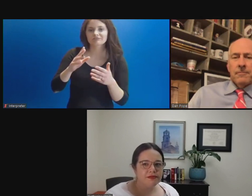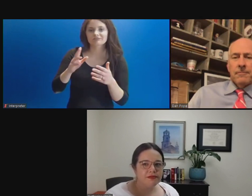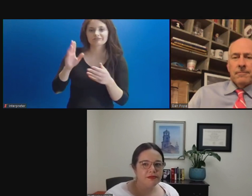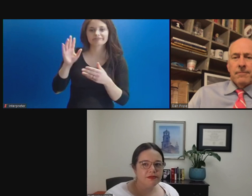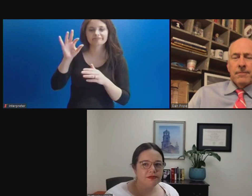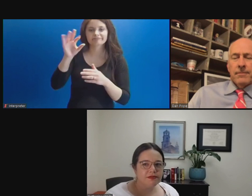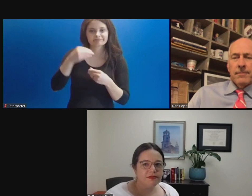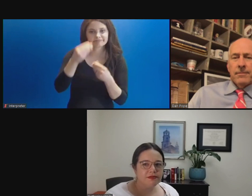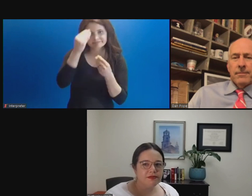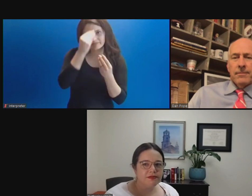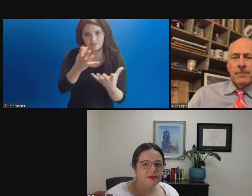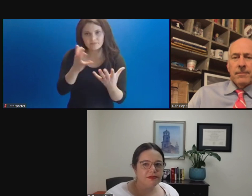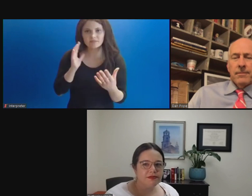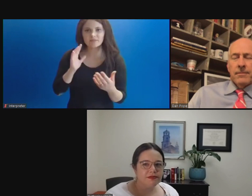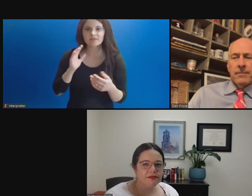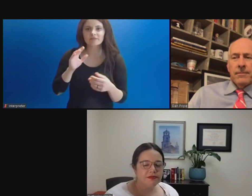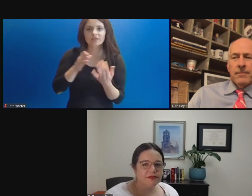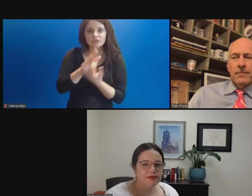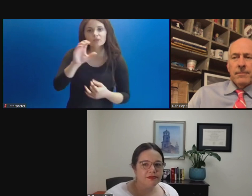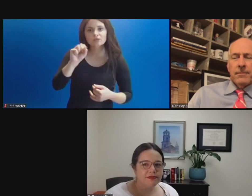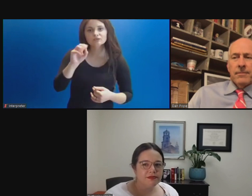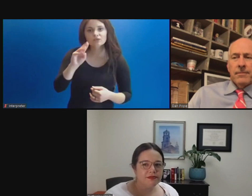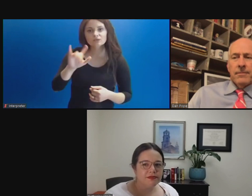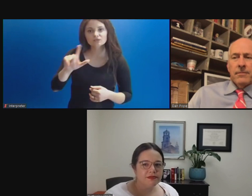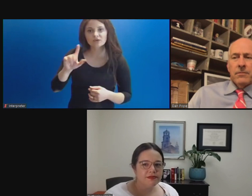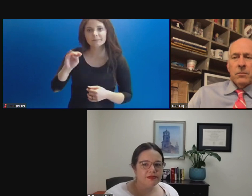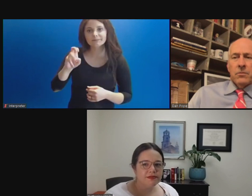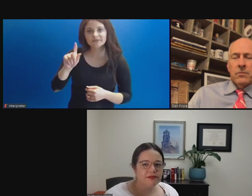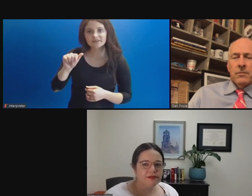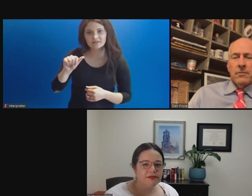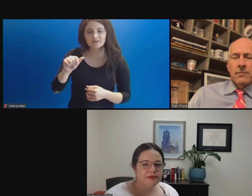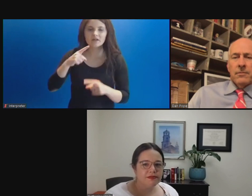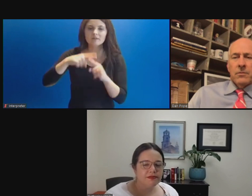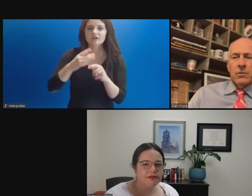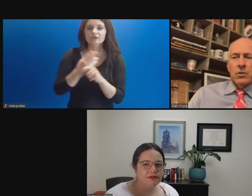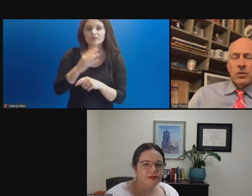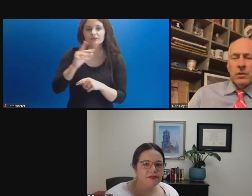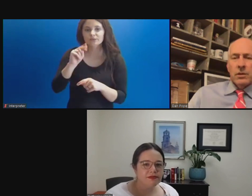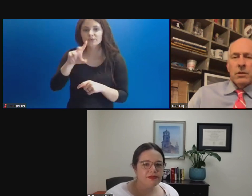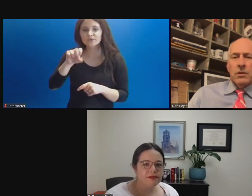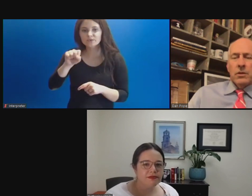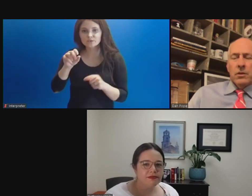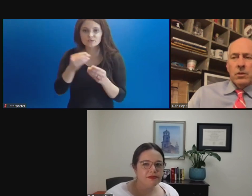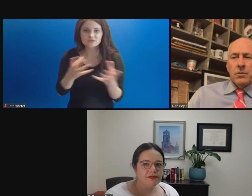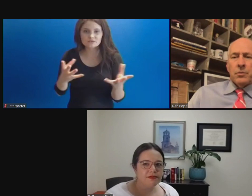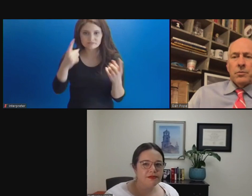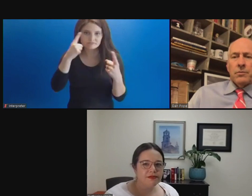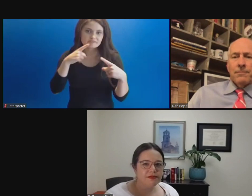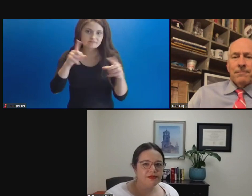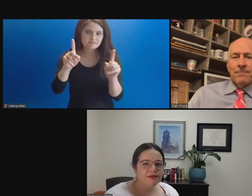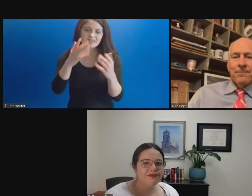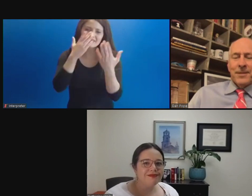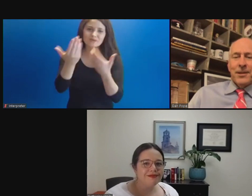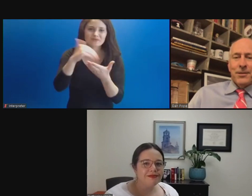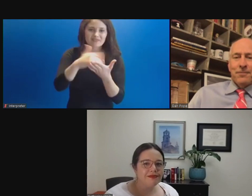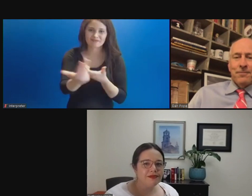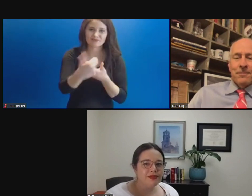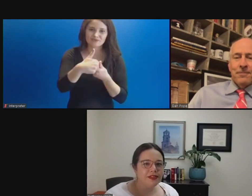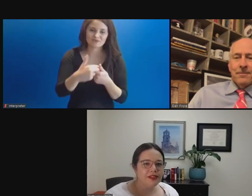on our social media channels and through news releases. So thank you all again for joining us.